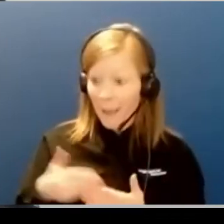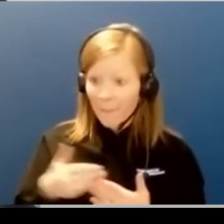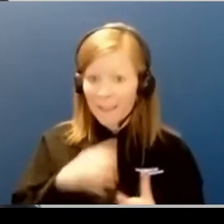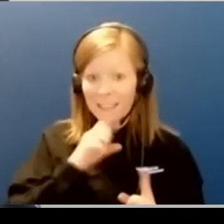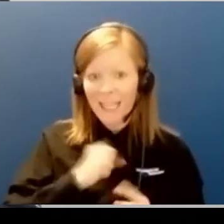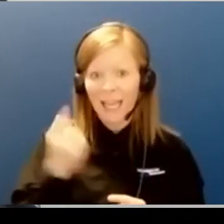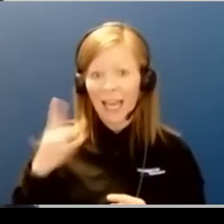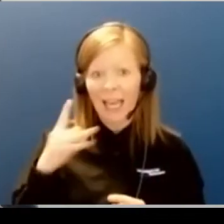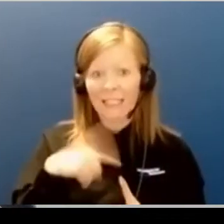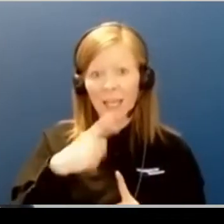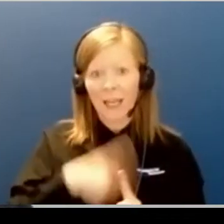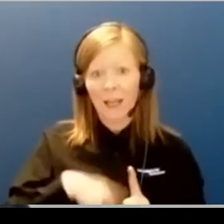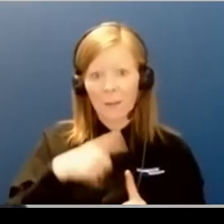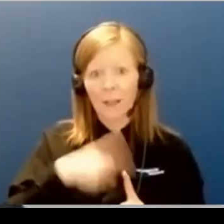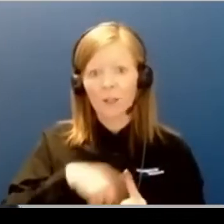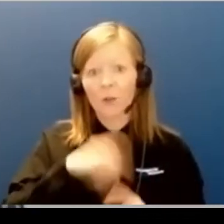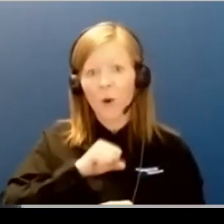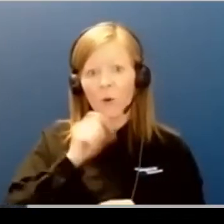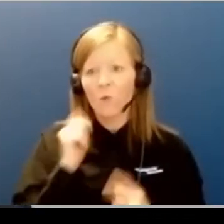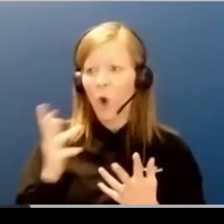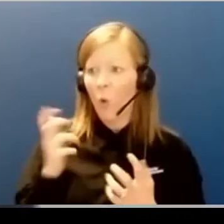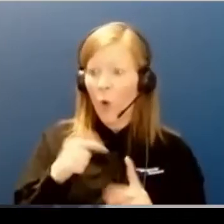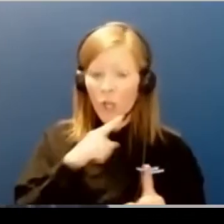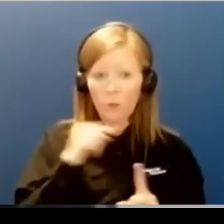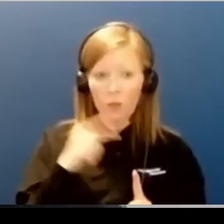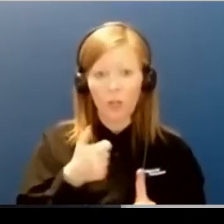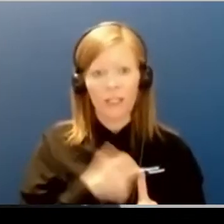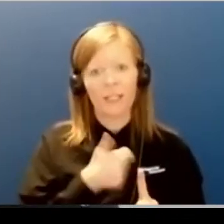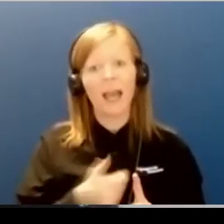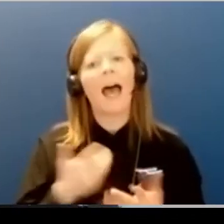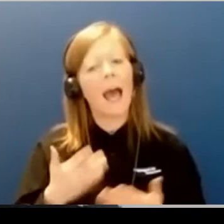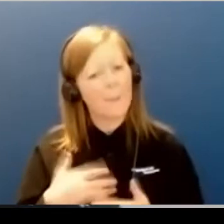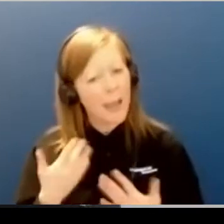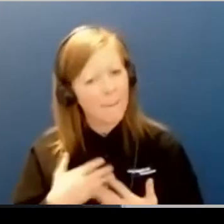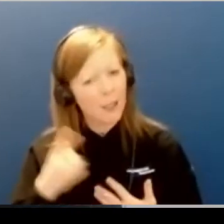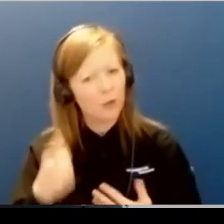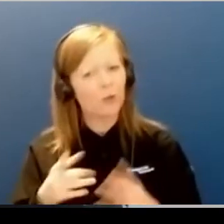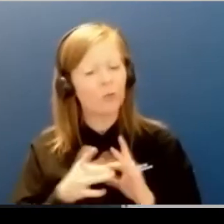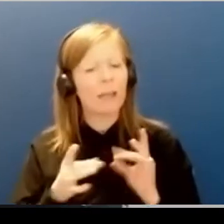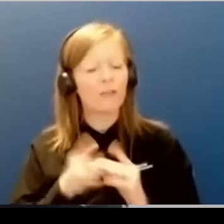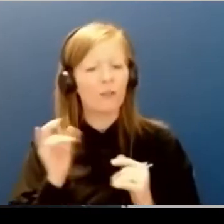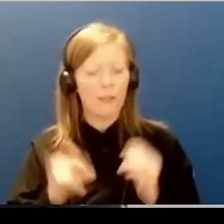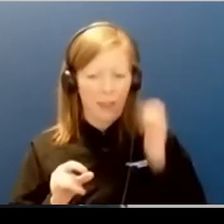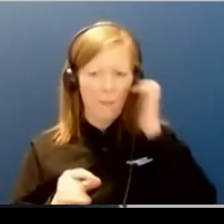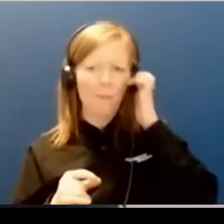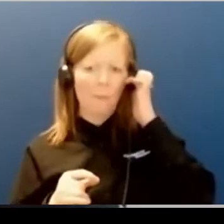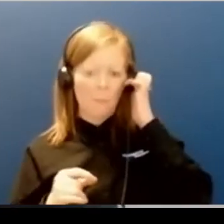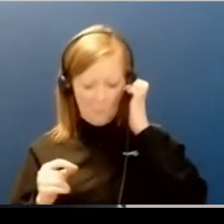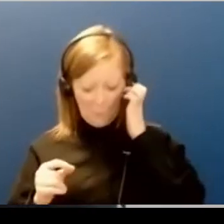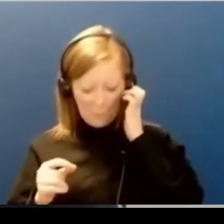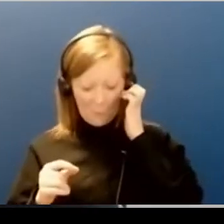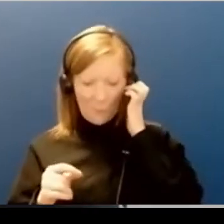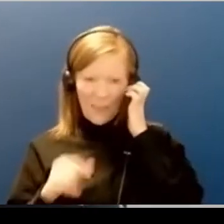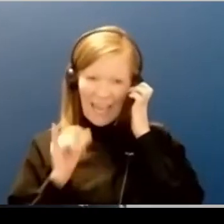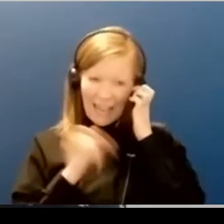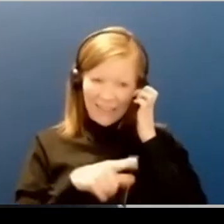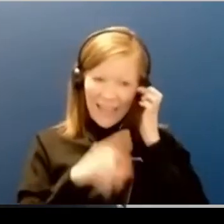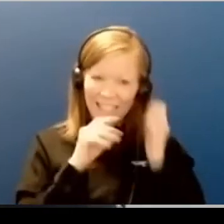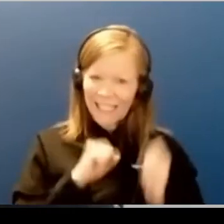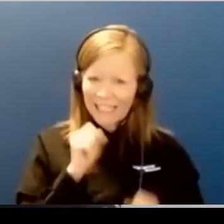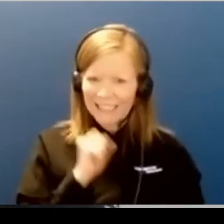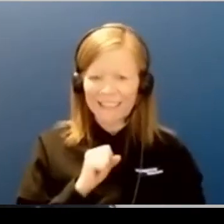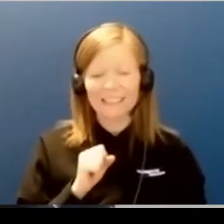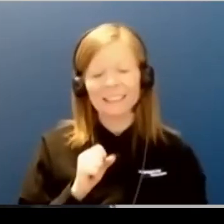and she wants to brush her teeth by herself. And I'm actually glad that you brought that up, because at this age